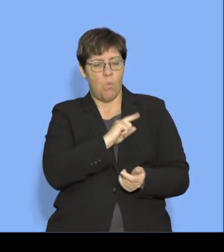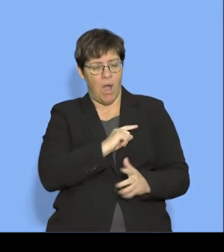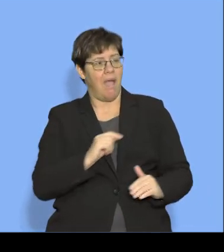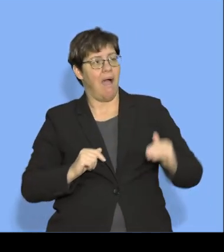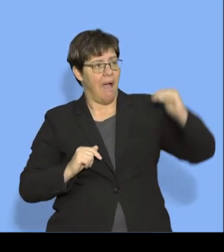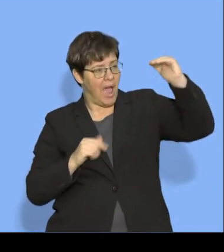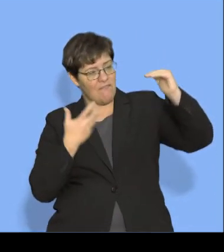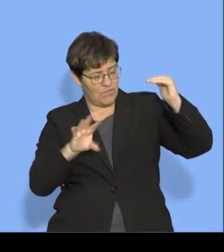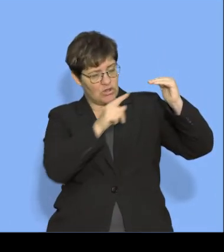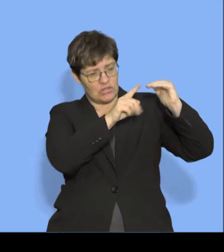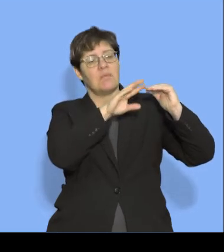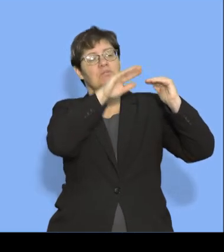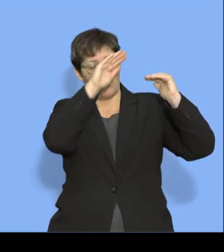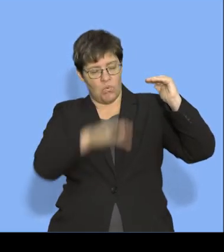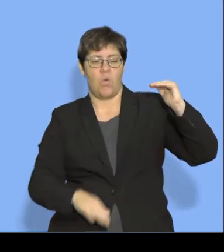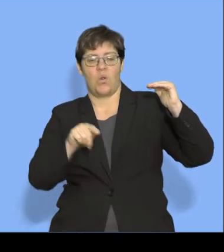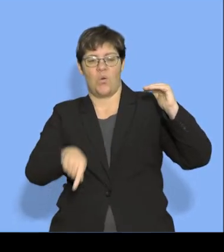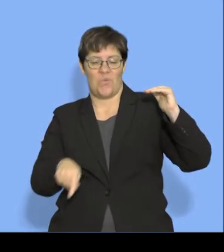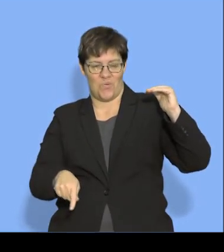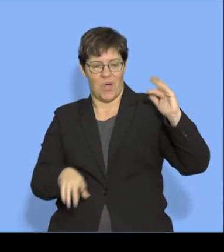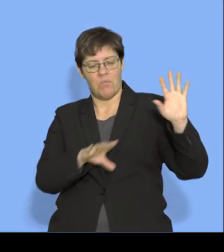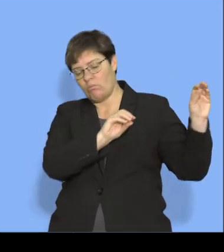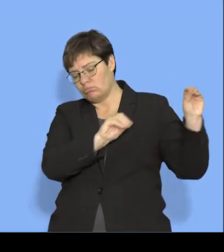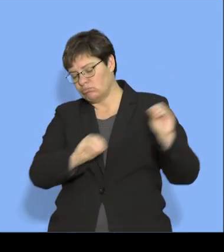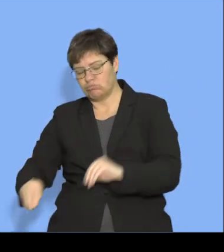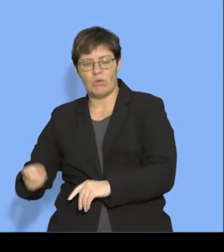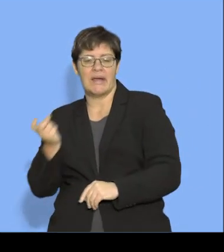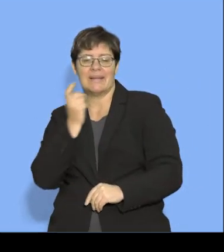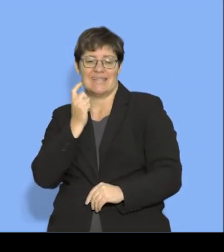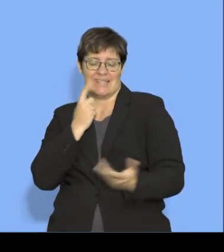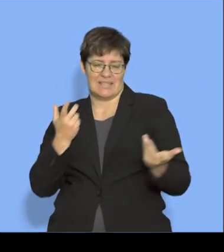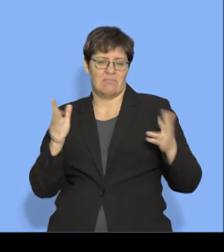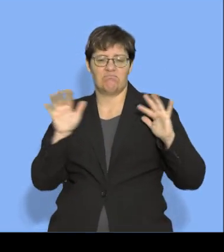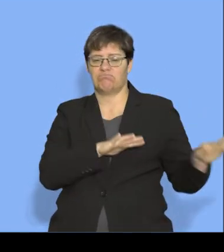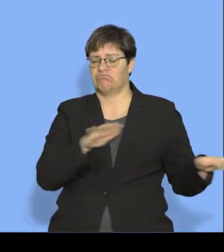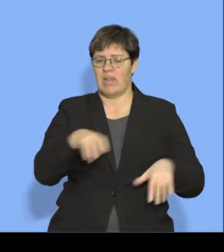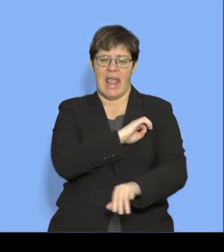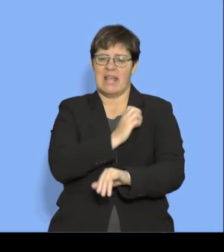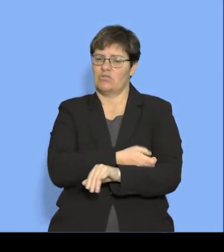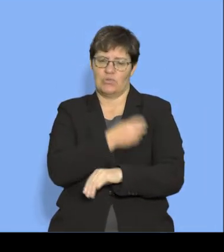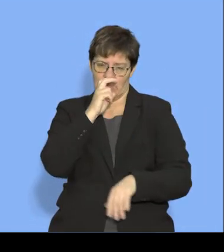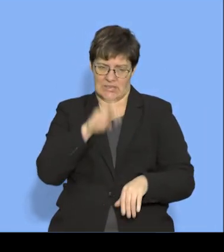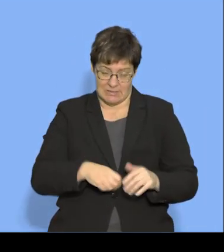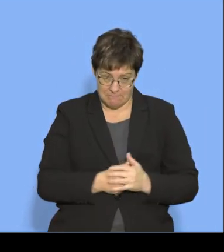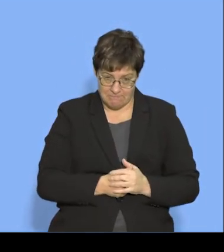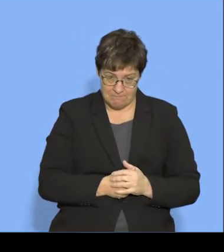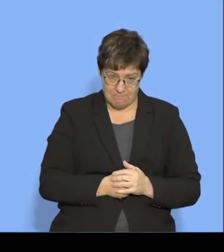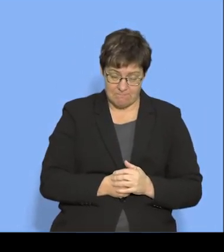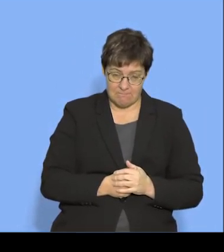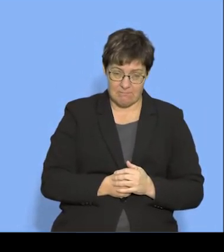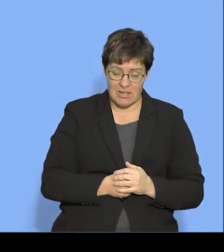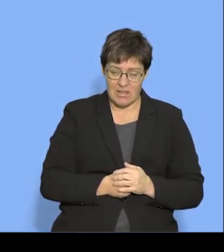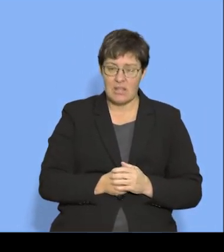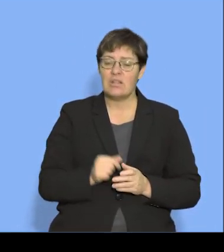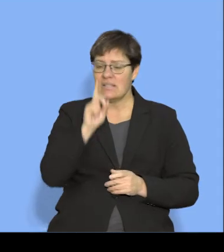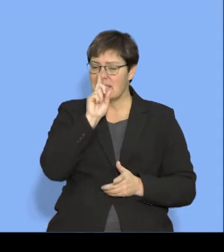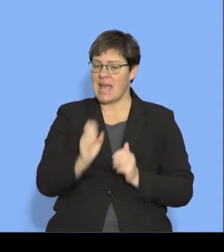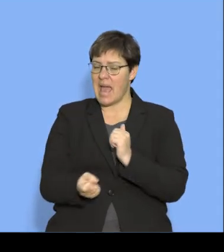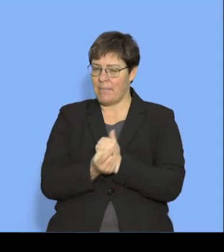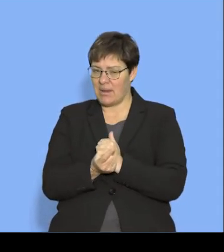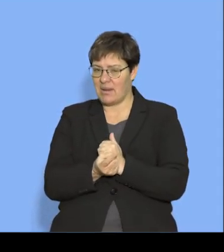simply based on diffusion, where the substances are moving along from a high concentration to a low concentration, which we